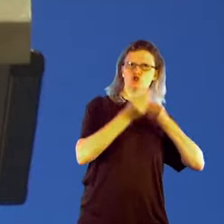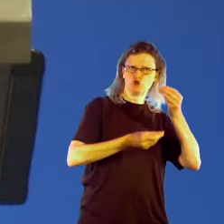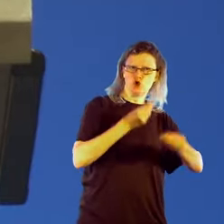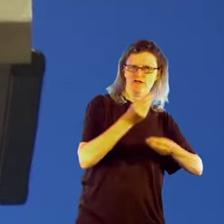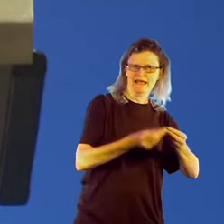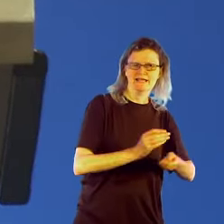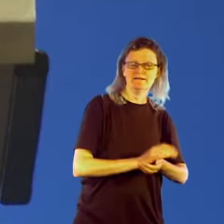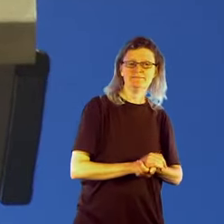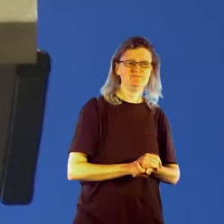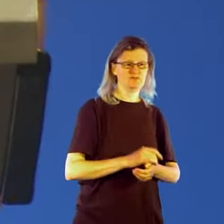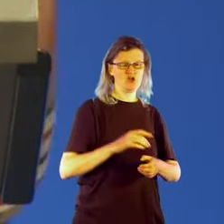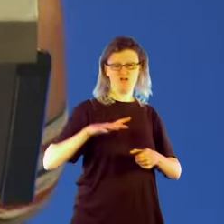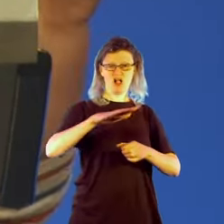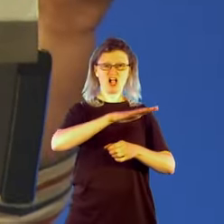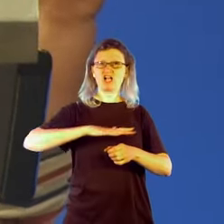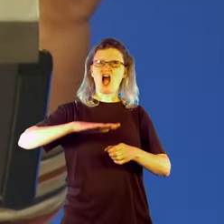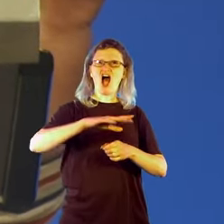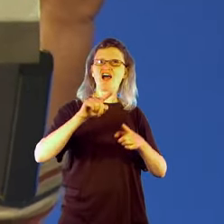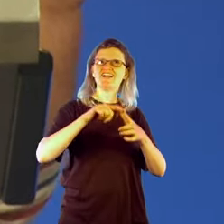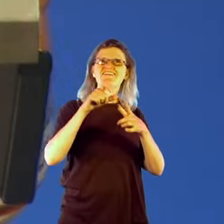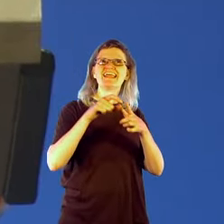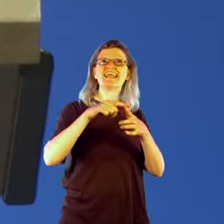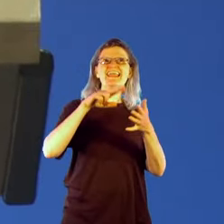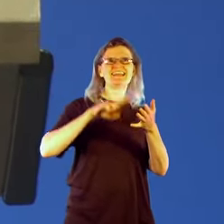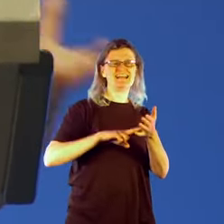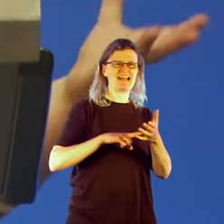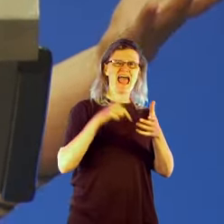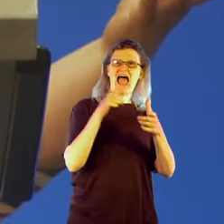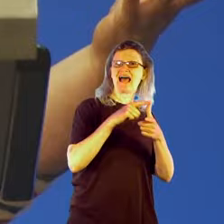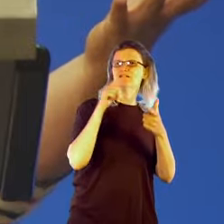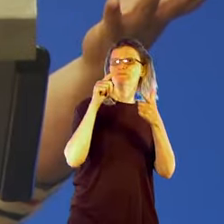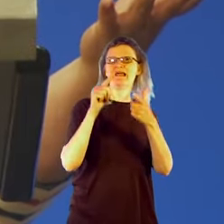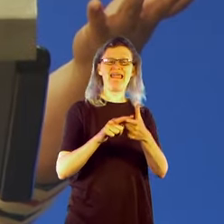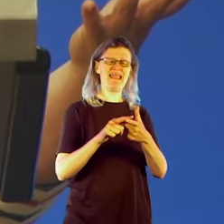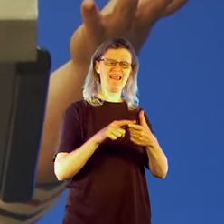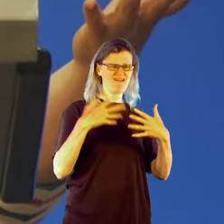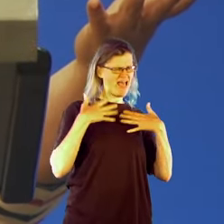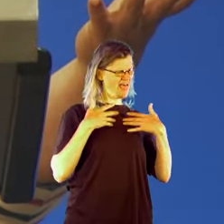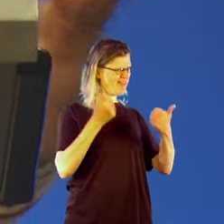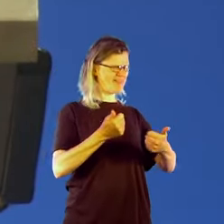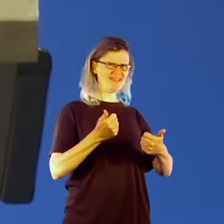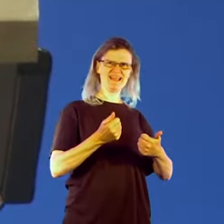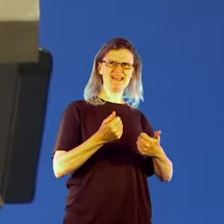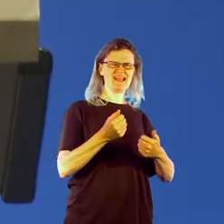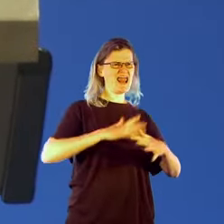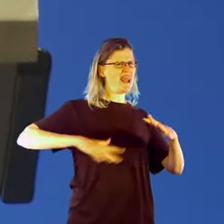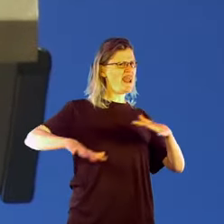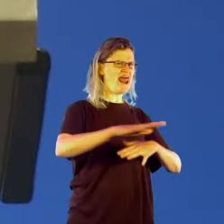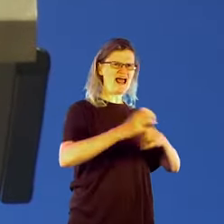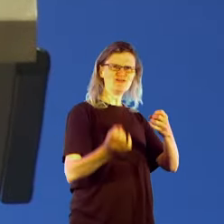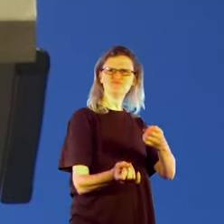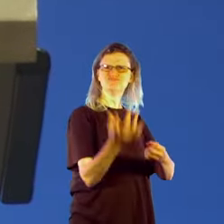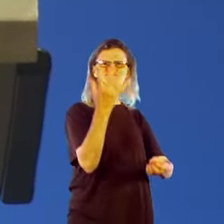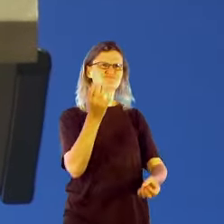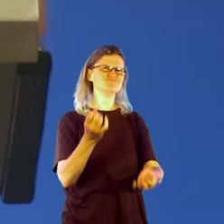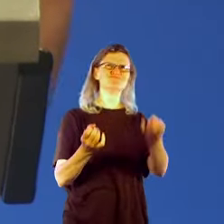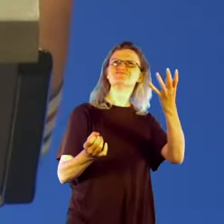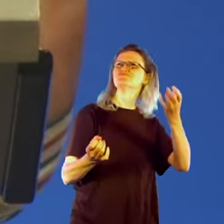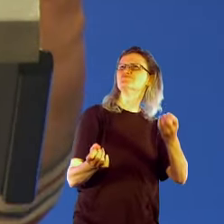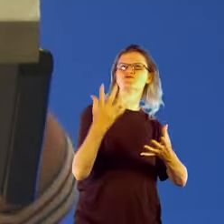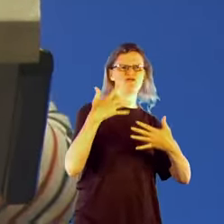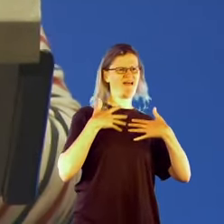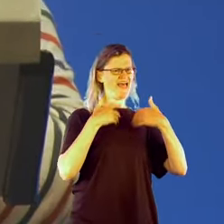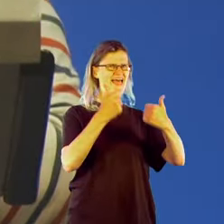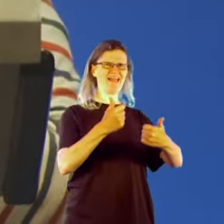the place where Adam and Eve enjoyed physical health in a fruitful land, not only the place where they enjoyed true,